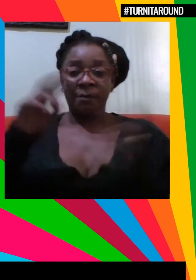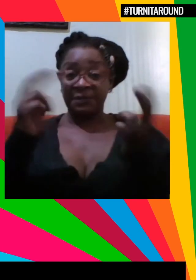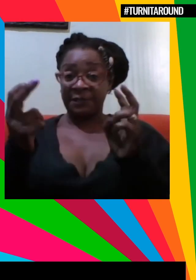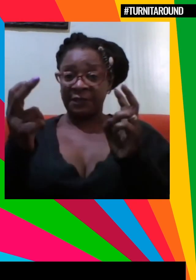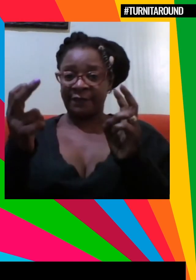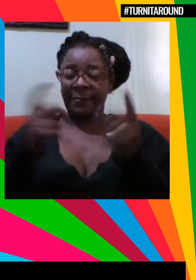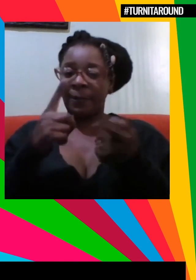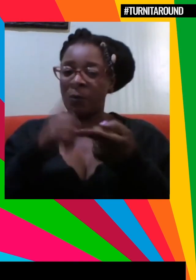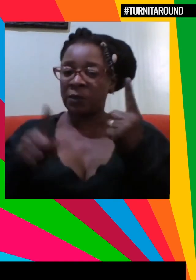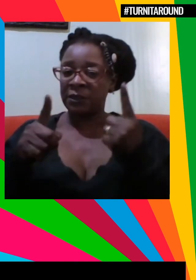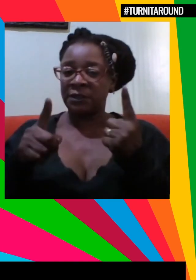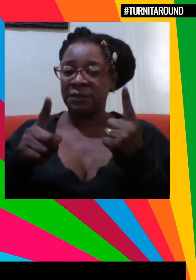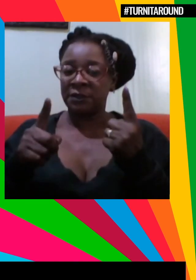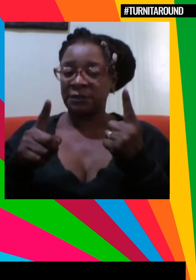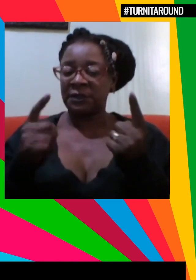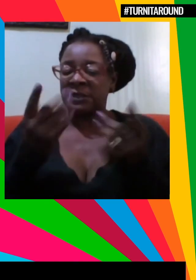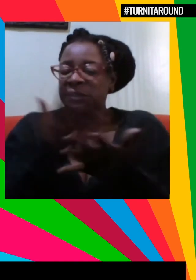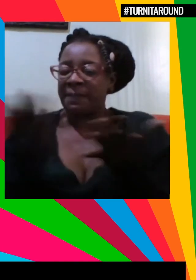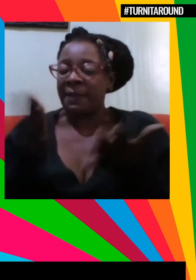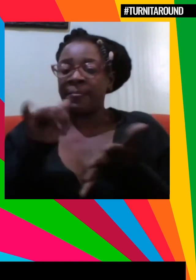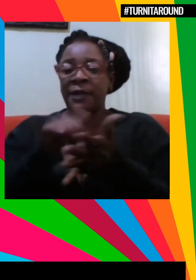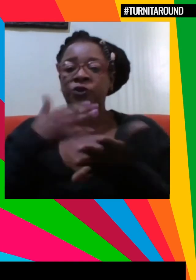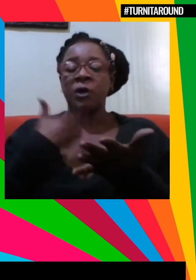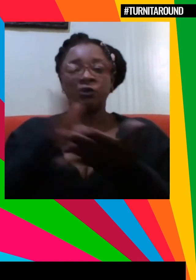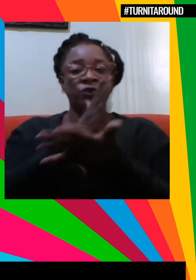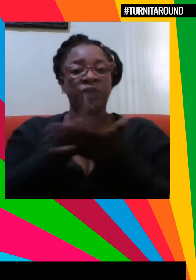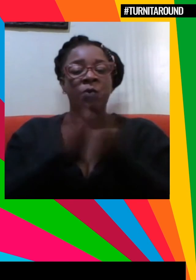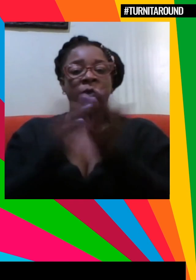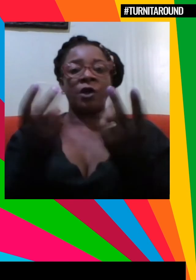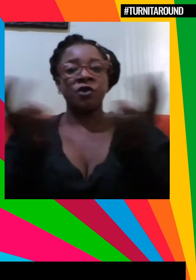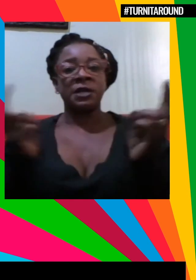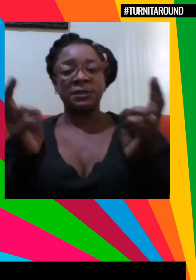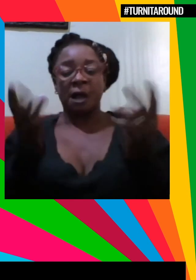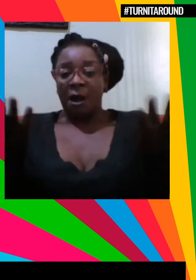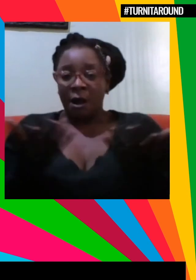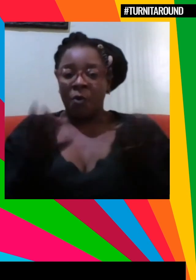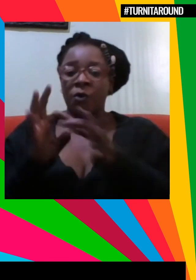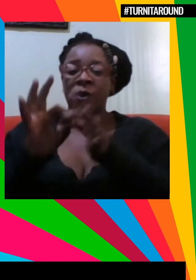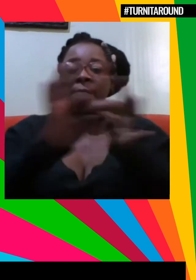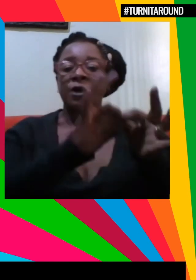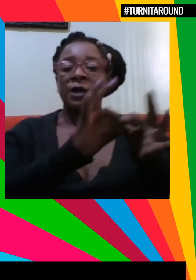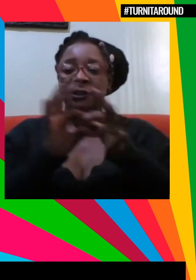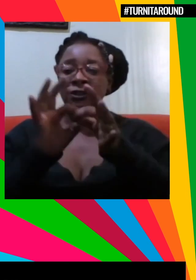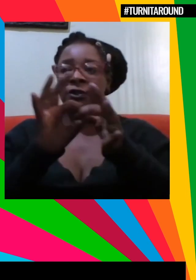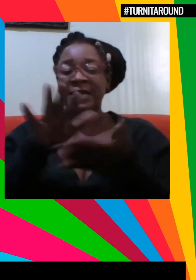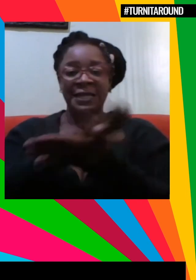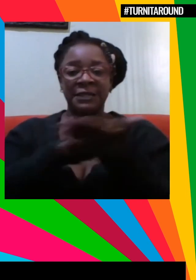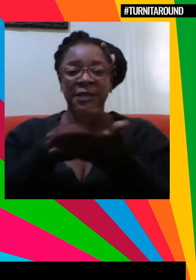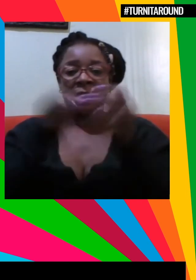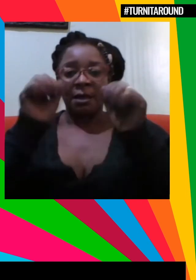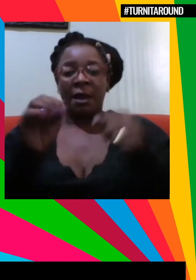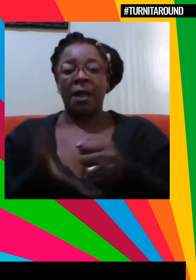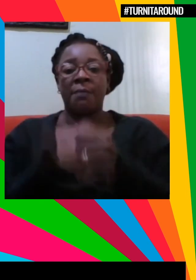is one key takeaway that you'd like to share with the audience on how collaboration across industries can help meet common